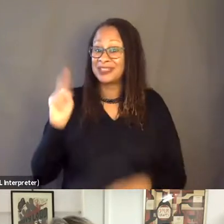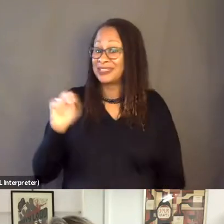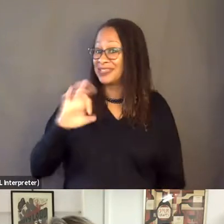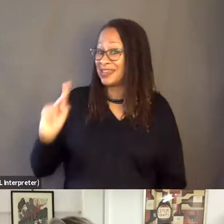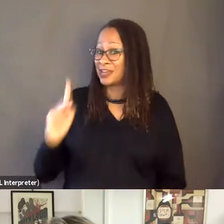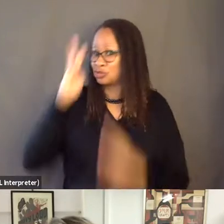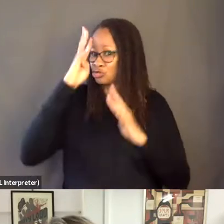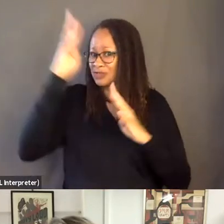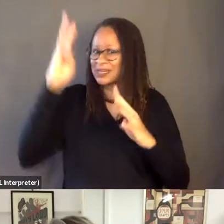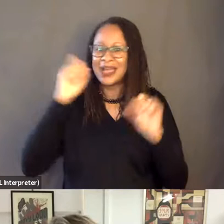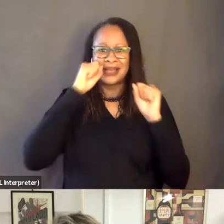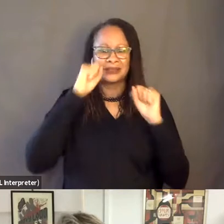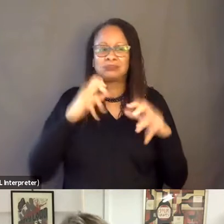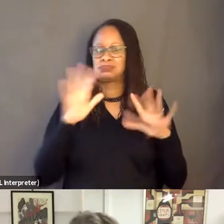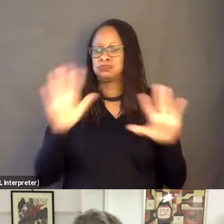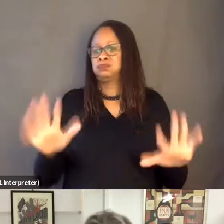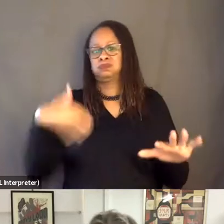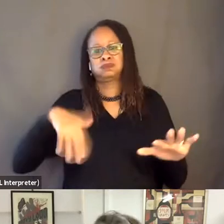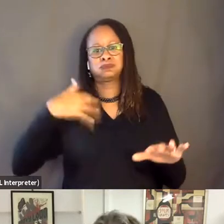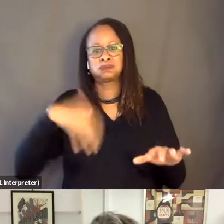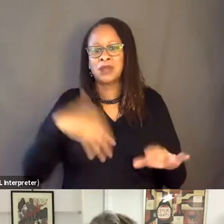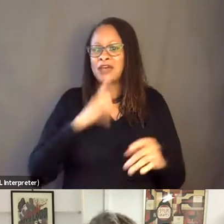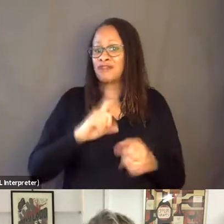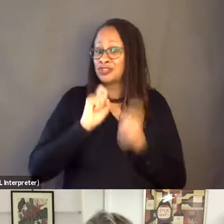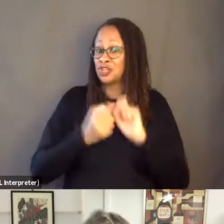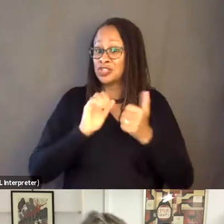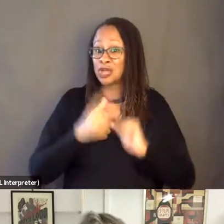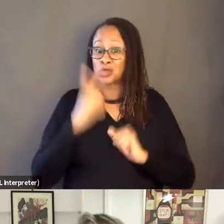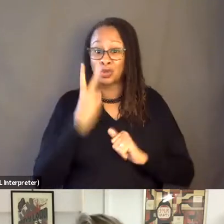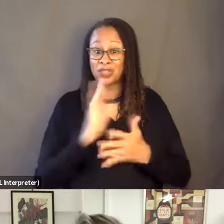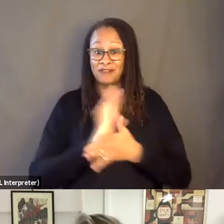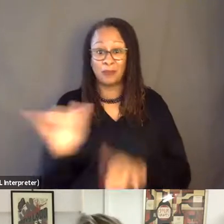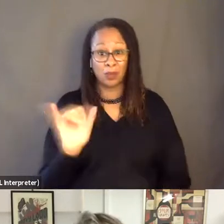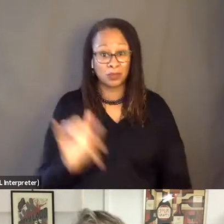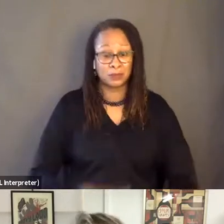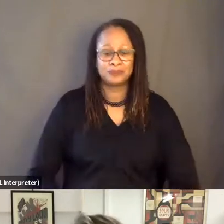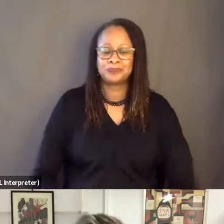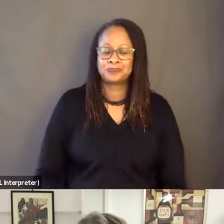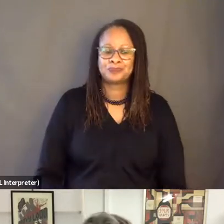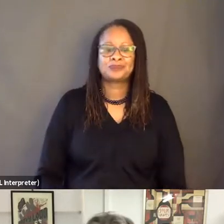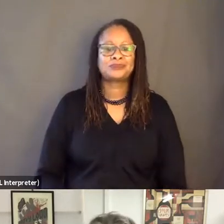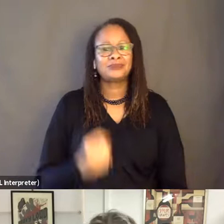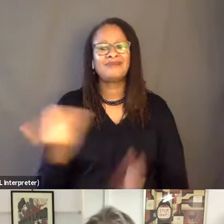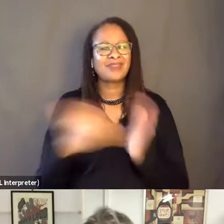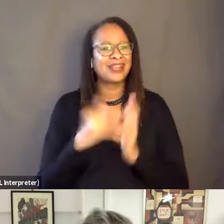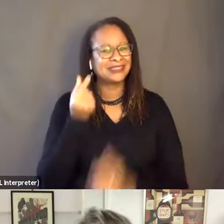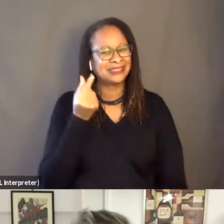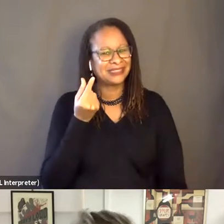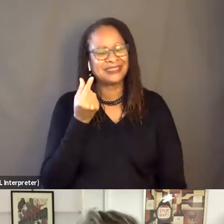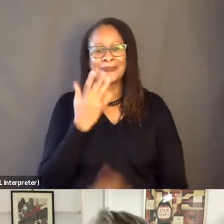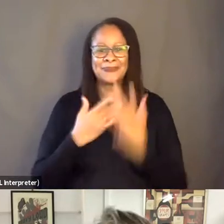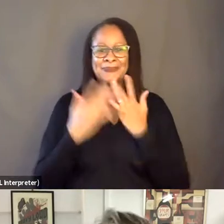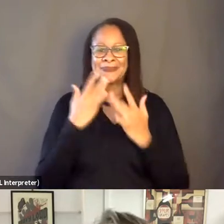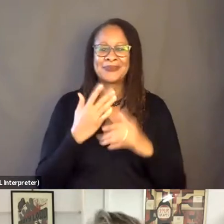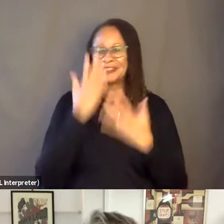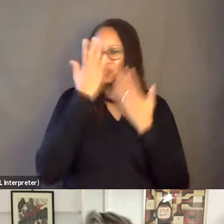just incredibly sort of immersive and changes the way you look at the film as well. So again, slight lack of a shame